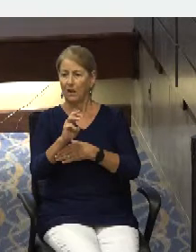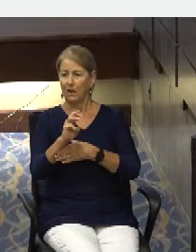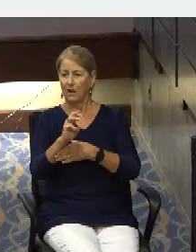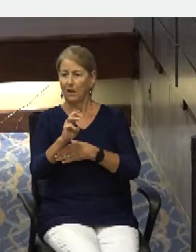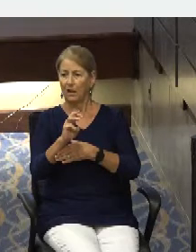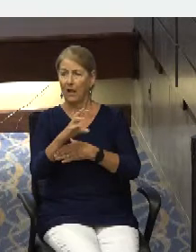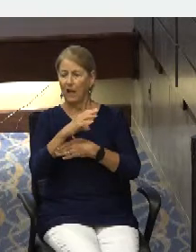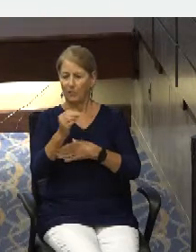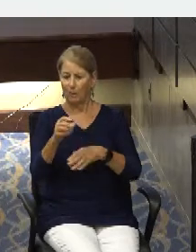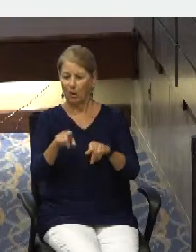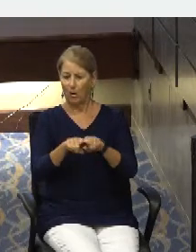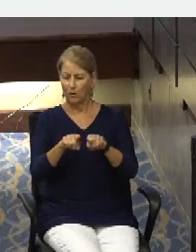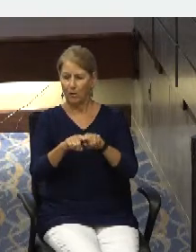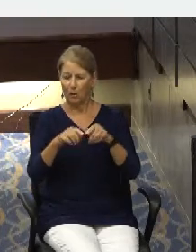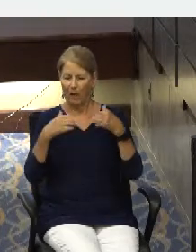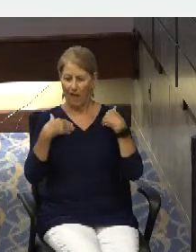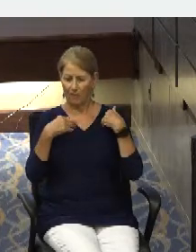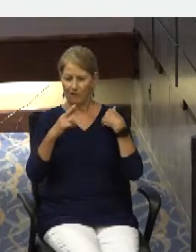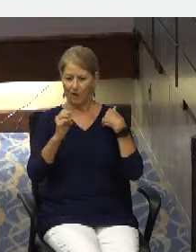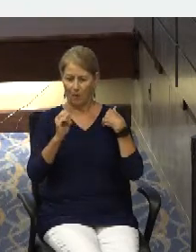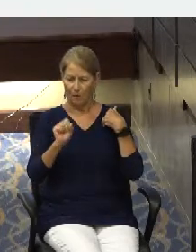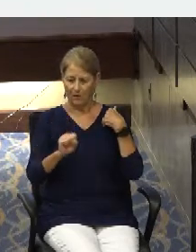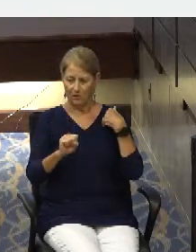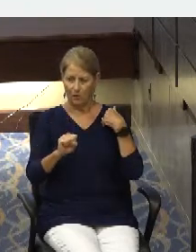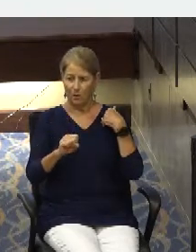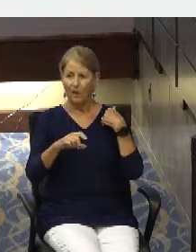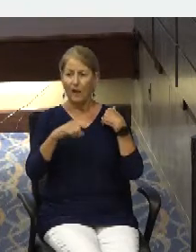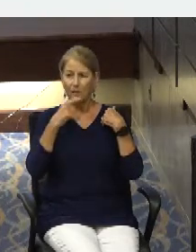also have the resolution setting the date for the public hearing and vote on the tax rate.